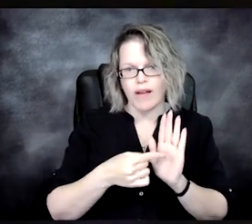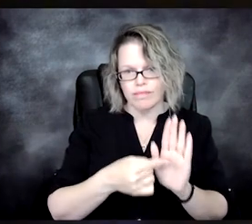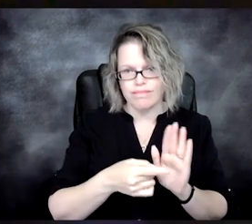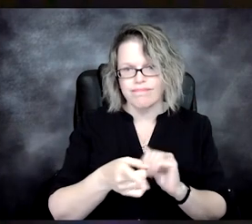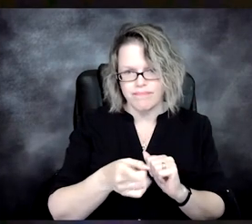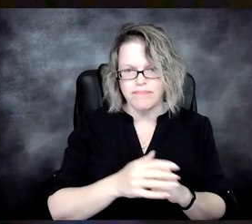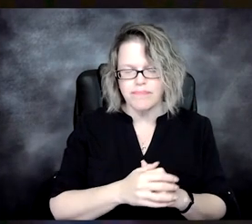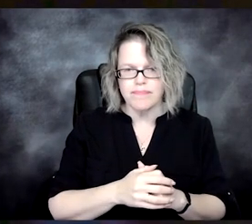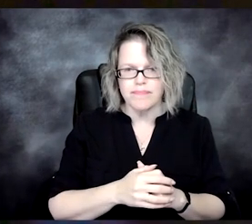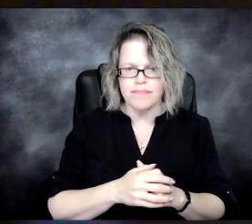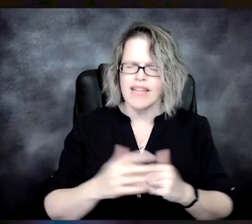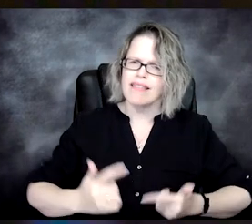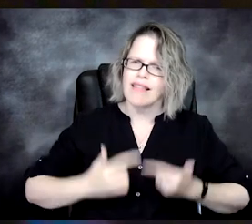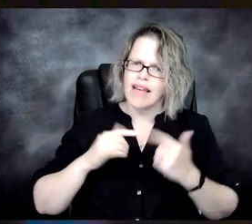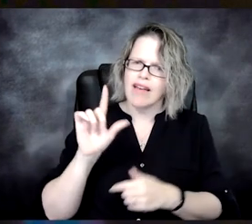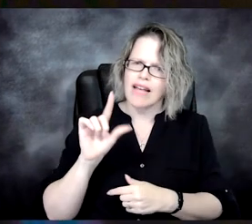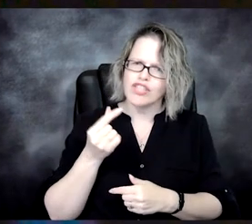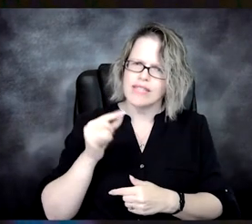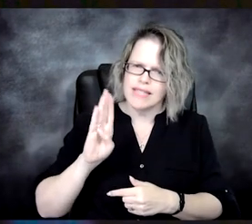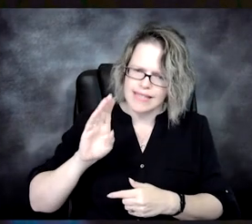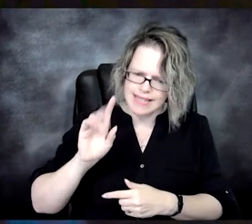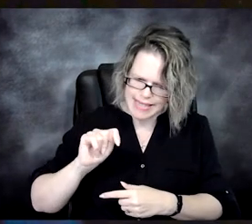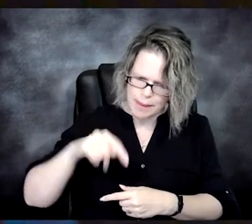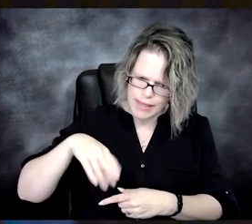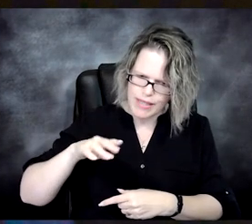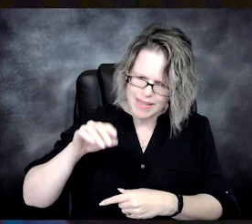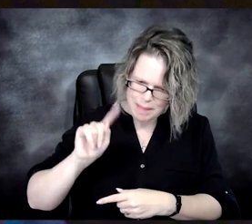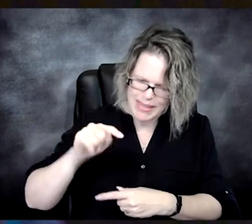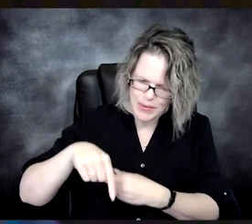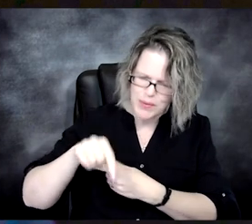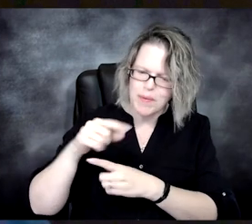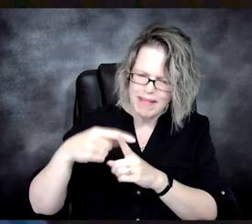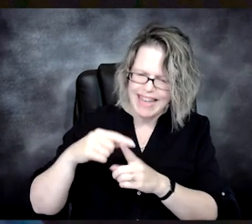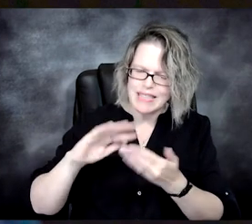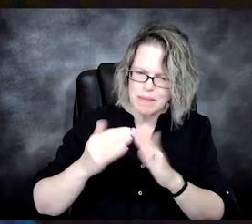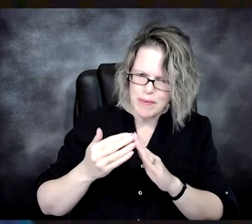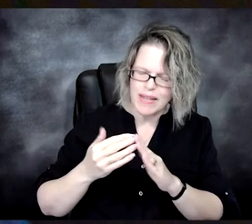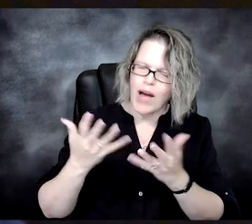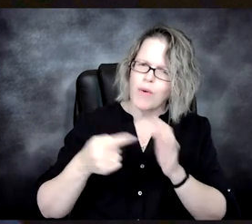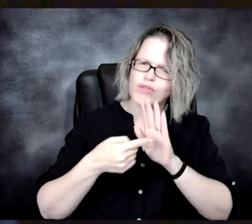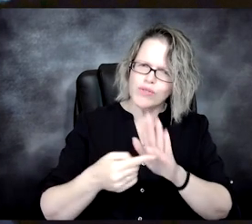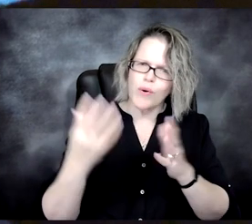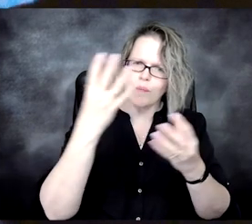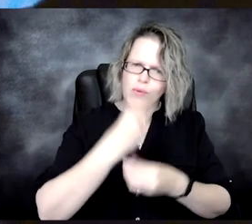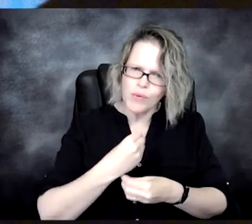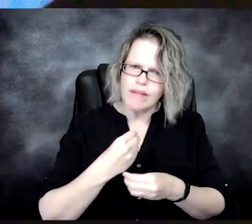While the life of an LGBTQ+ person is difficult, I want to also show the beauty that comes with